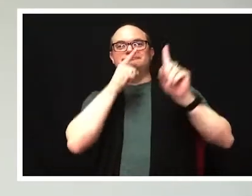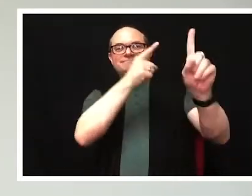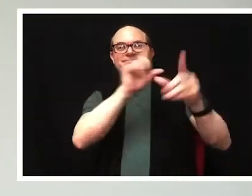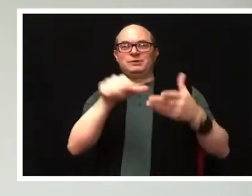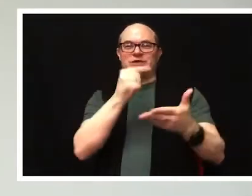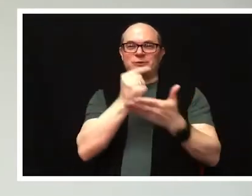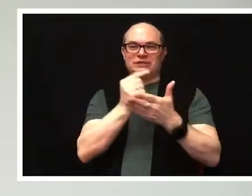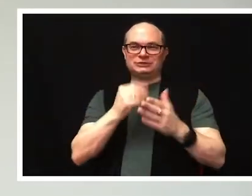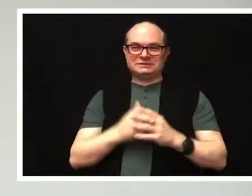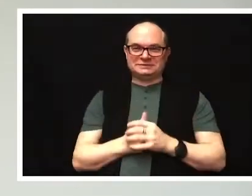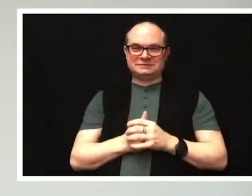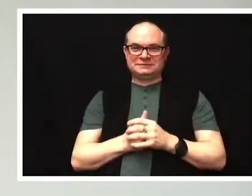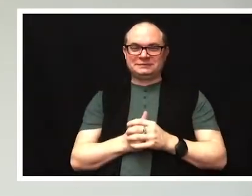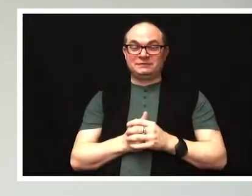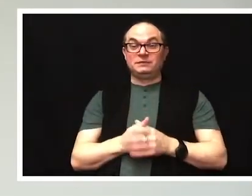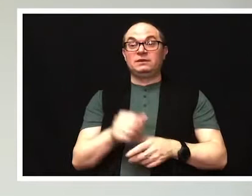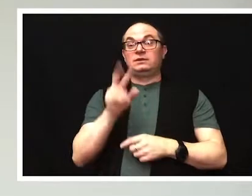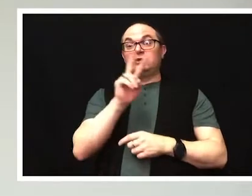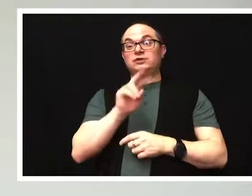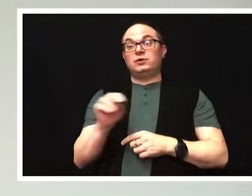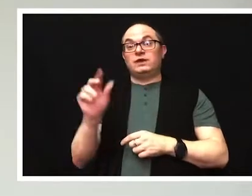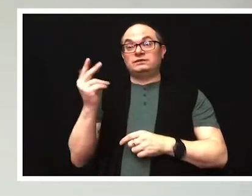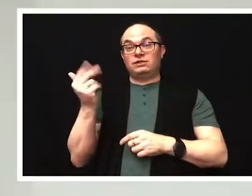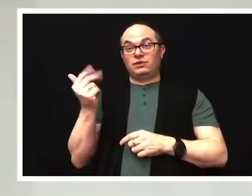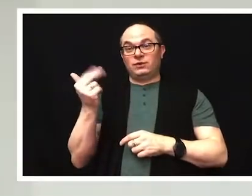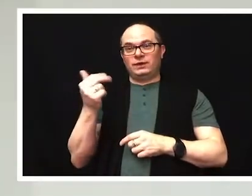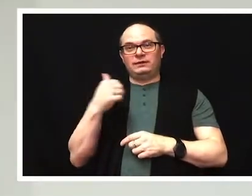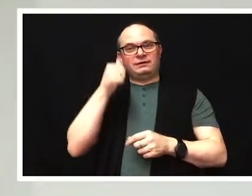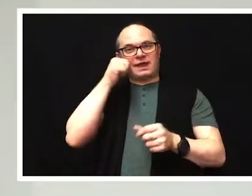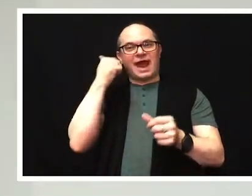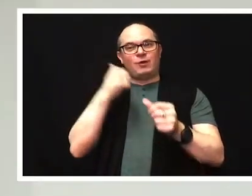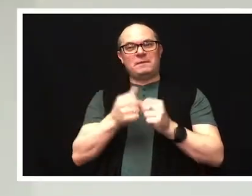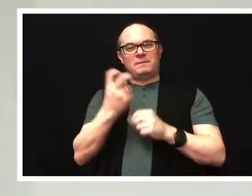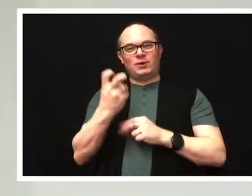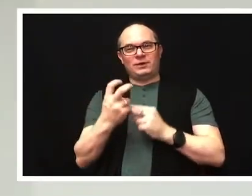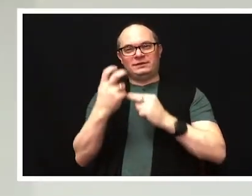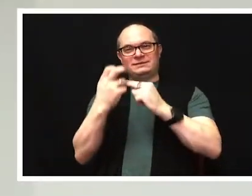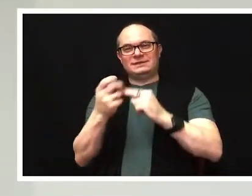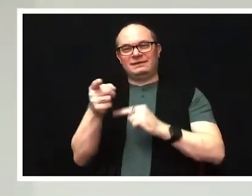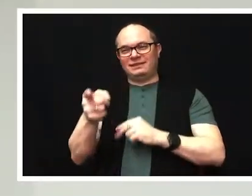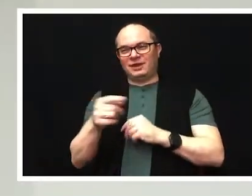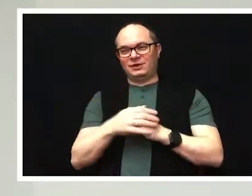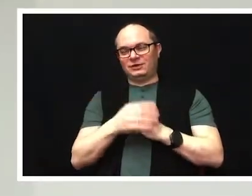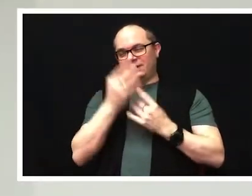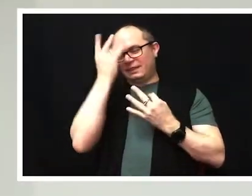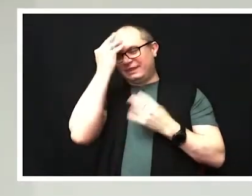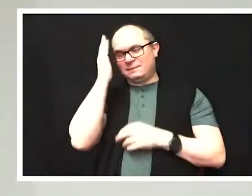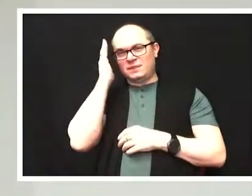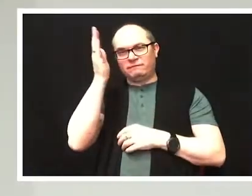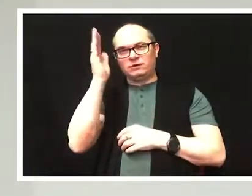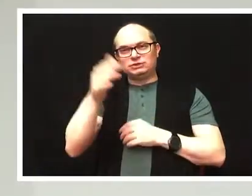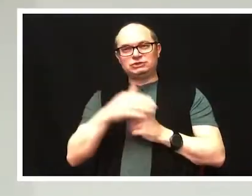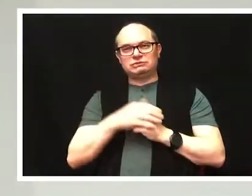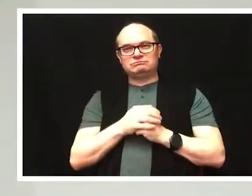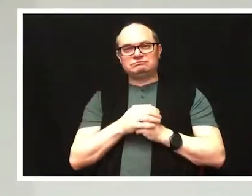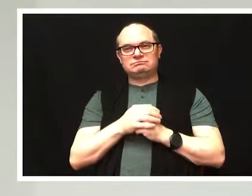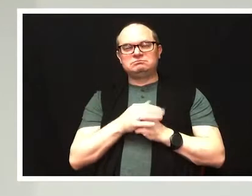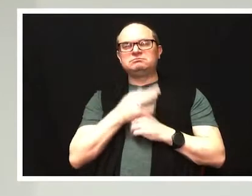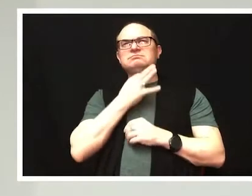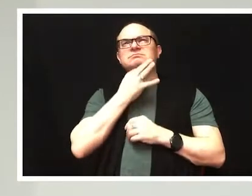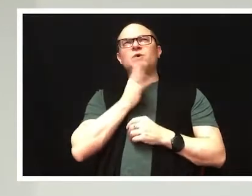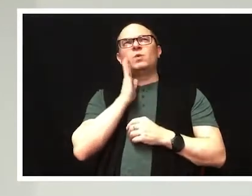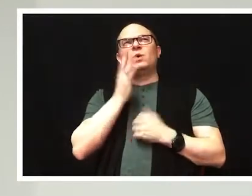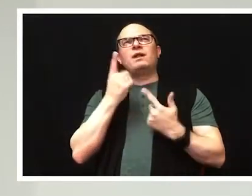before you today. In 2013, I remember sitting there thinking about the future, wondering what